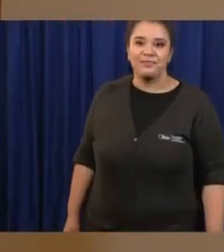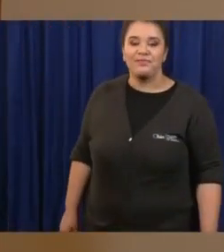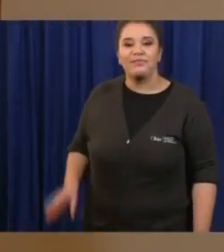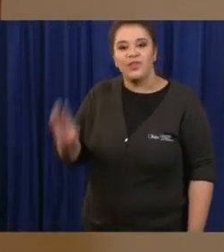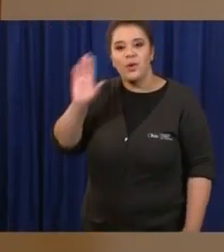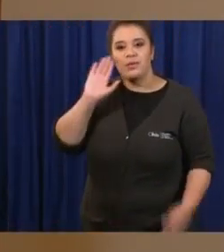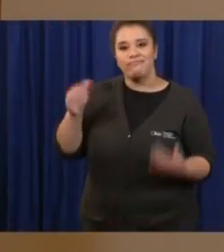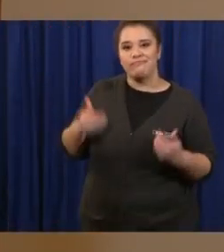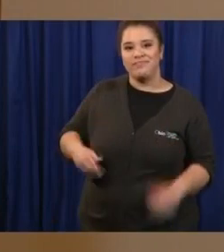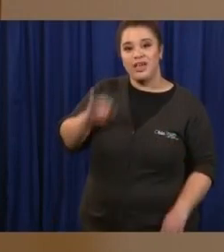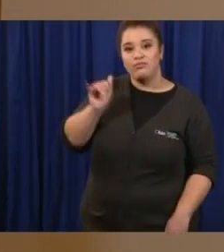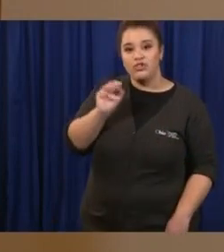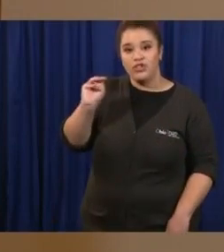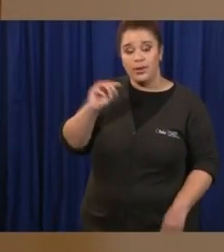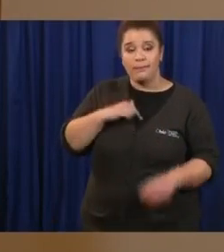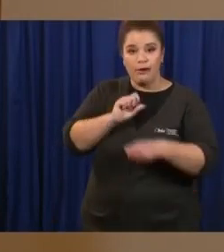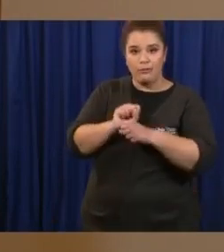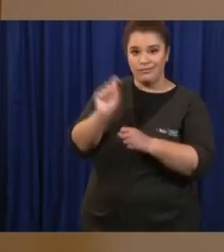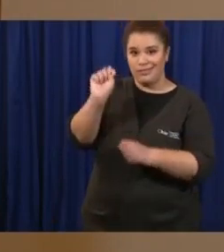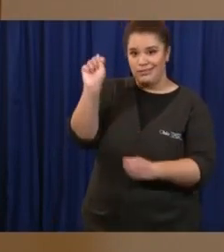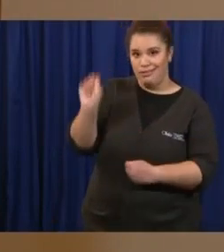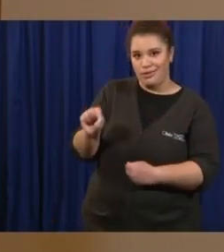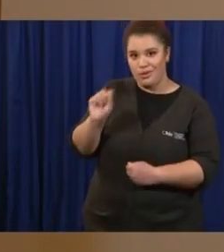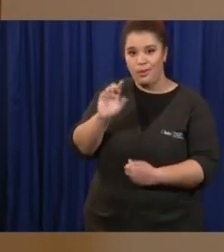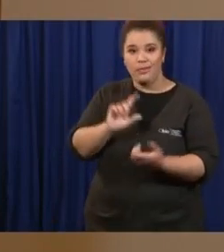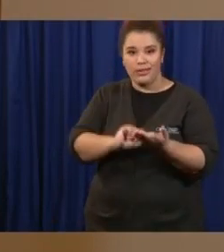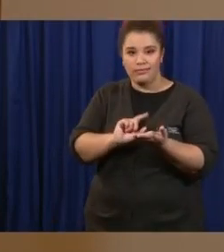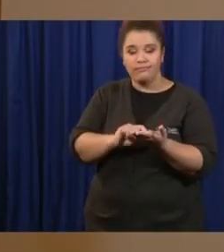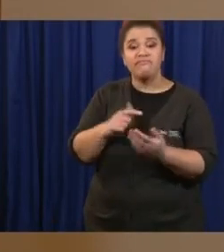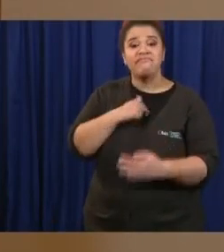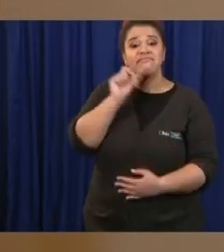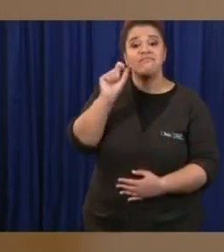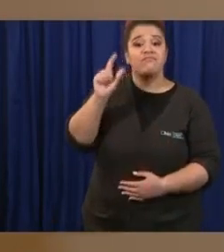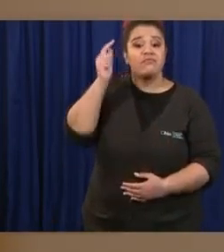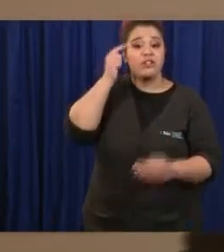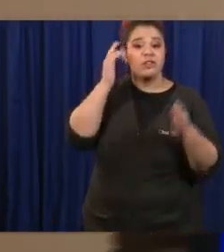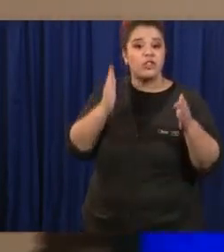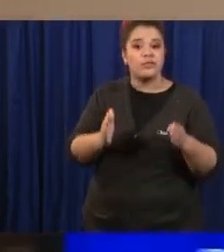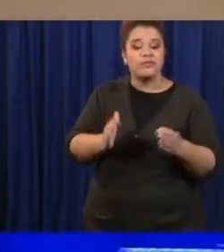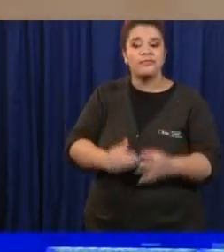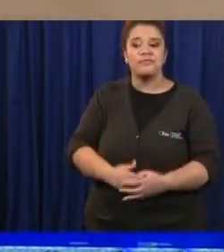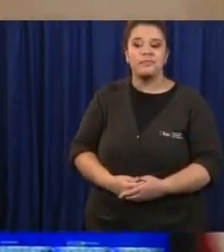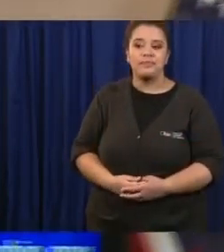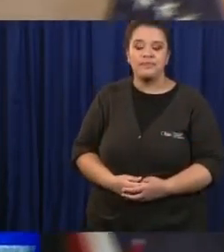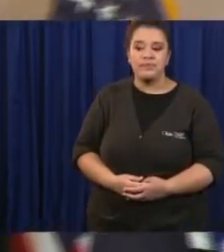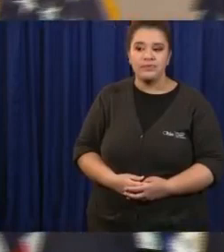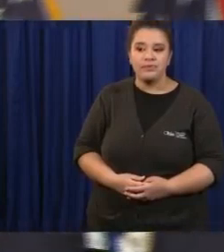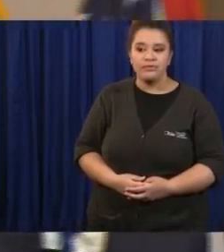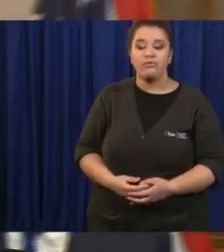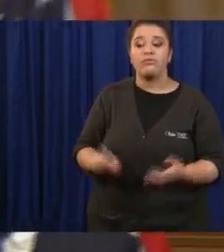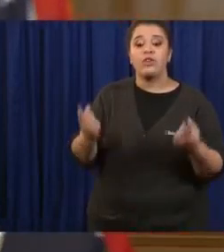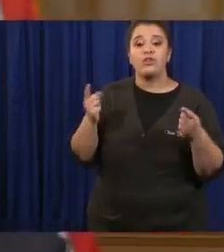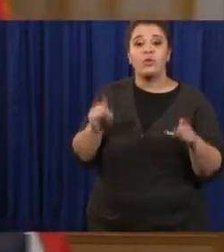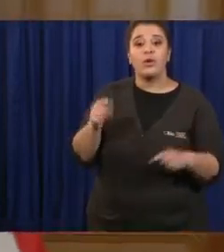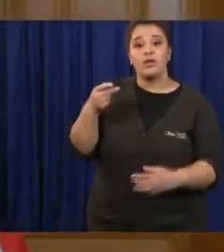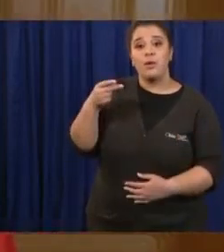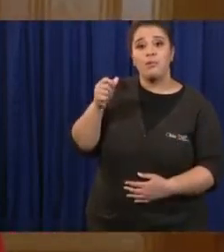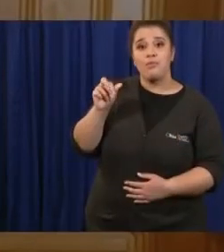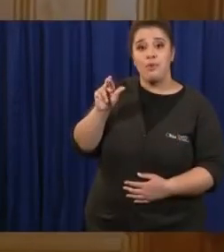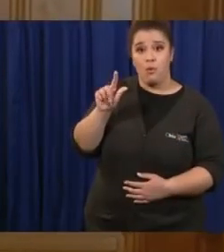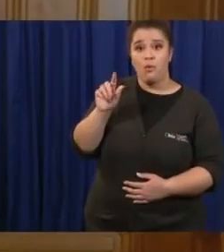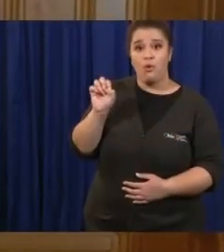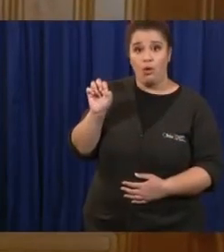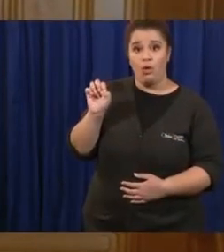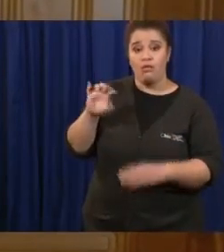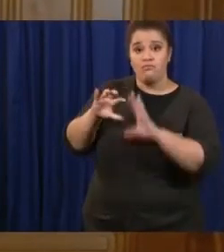Jim Province with the Toledo Blade. I have a question for Governor DeWine. When the parole board starts to meet this